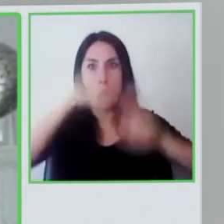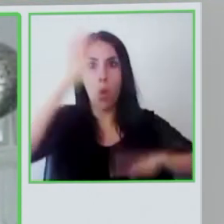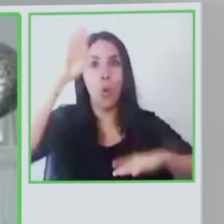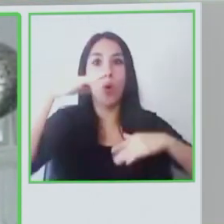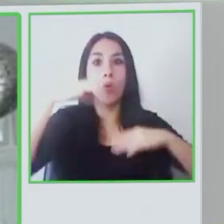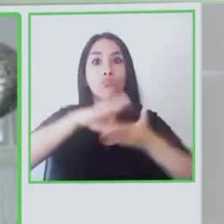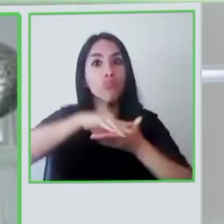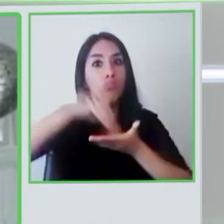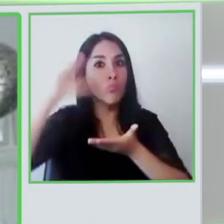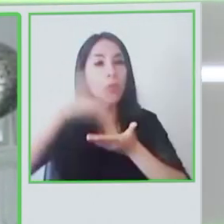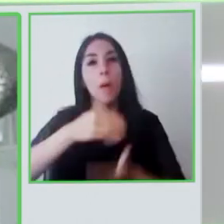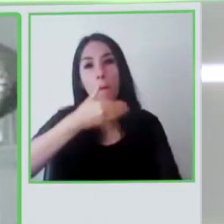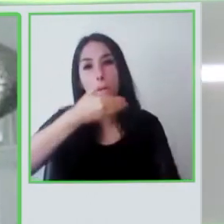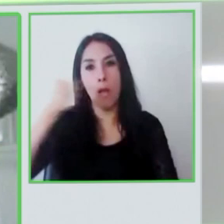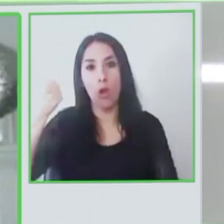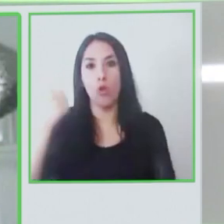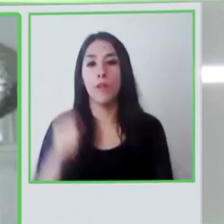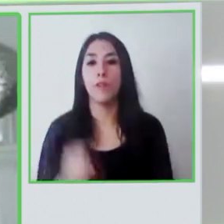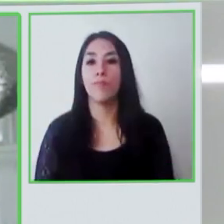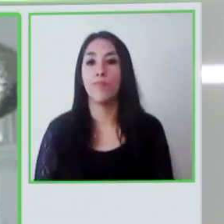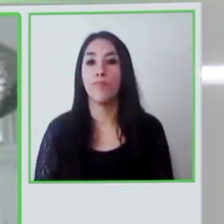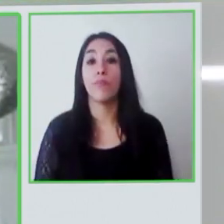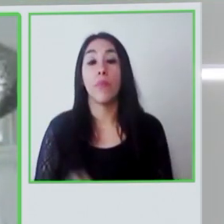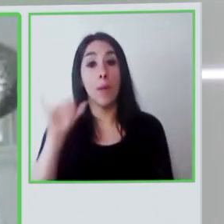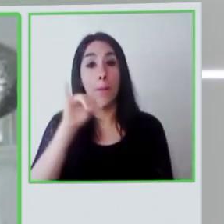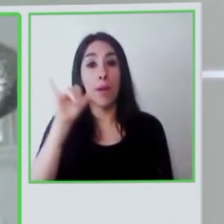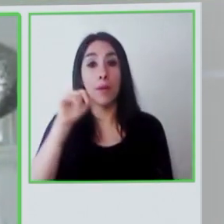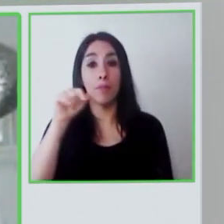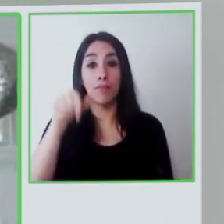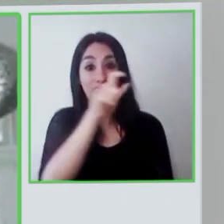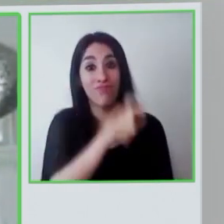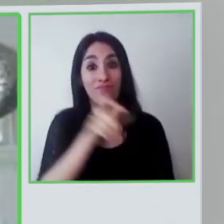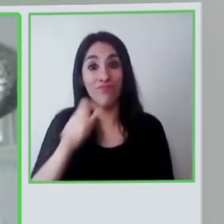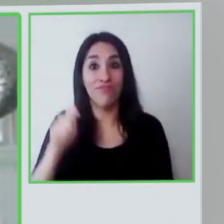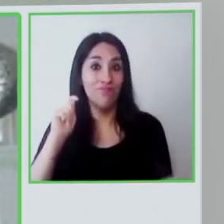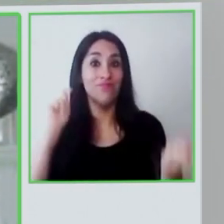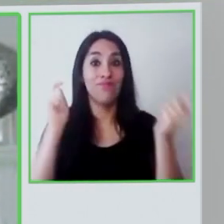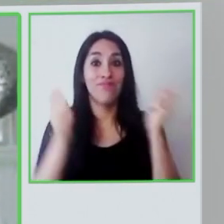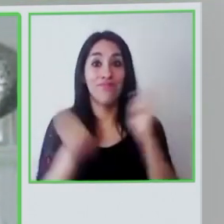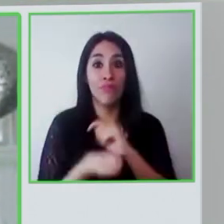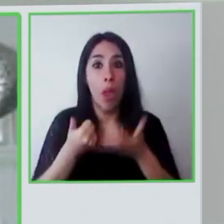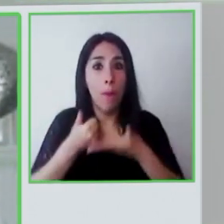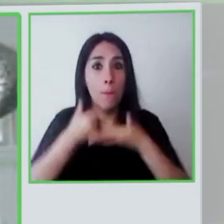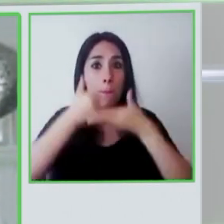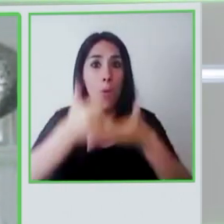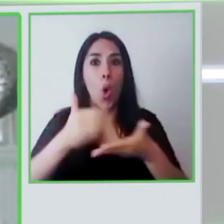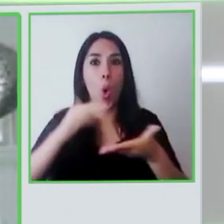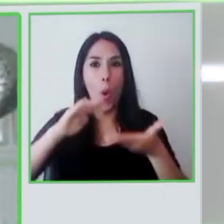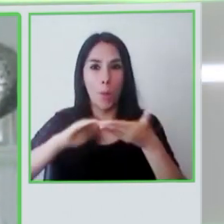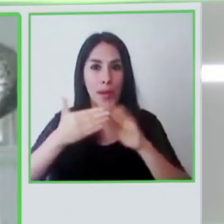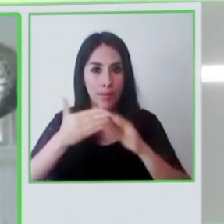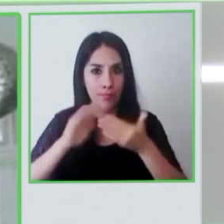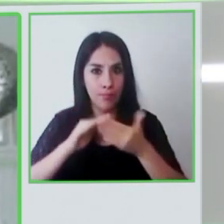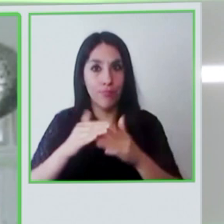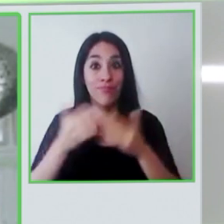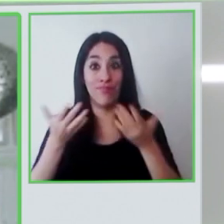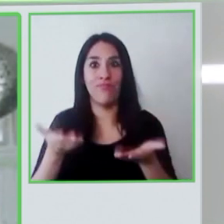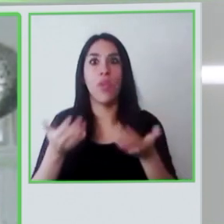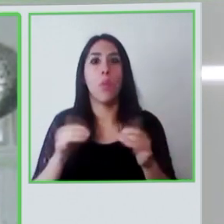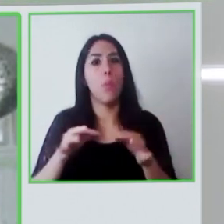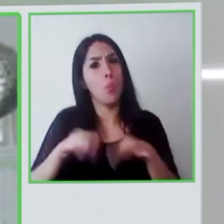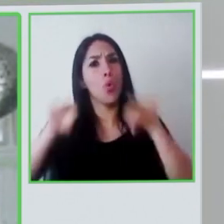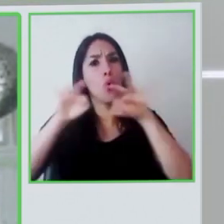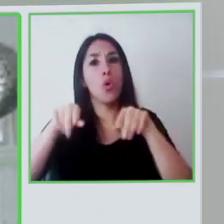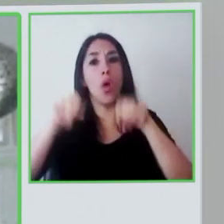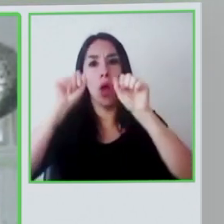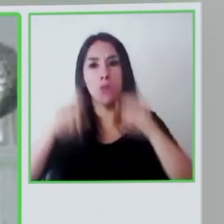better things. We also have to deal with community change agents are a really important part